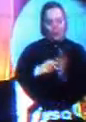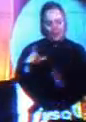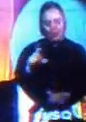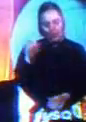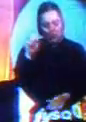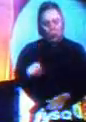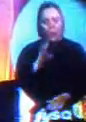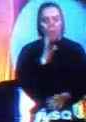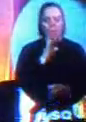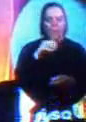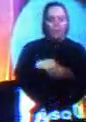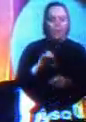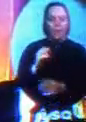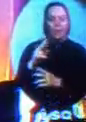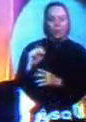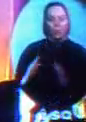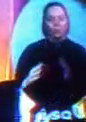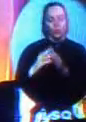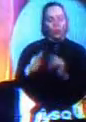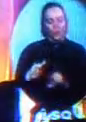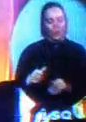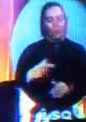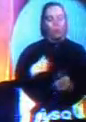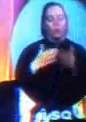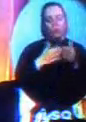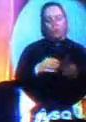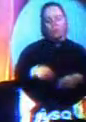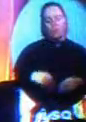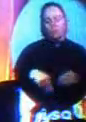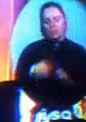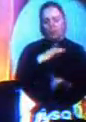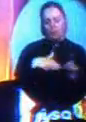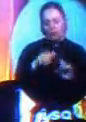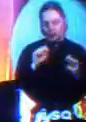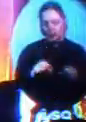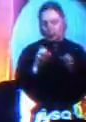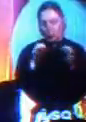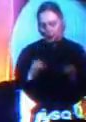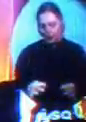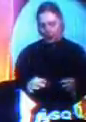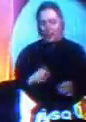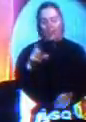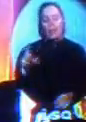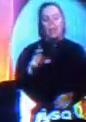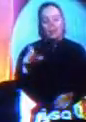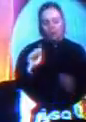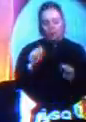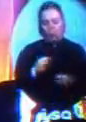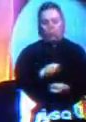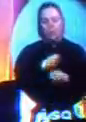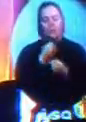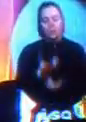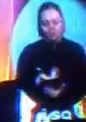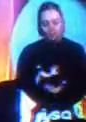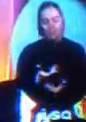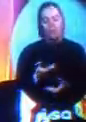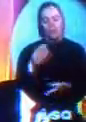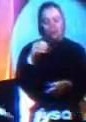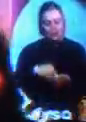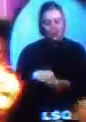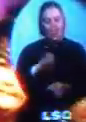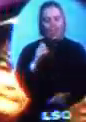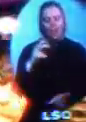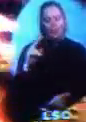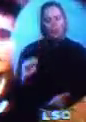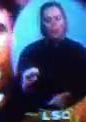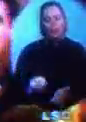The economic future of Quebec is linked to the environment, and so Quebec wants its voice to be heard in Cancun. Will the Minister of the Environment confirm